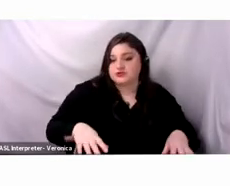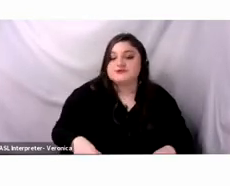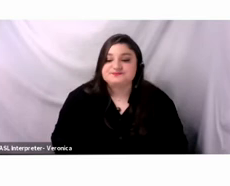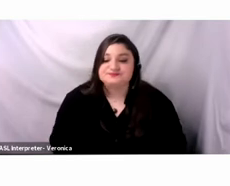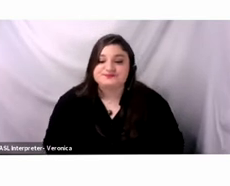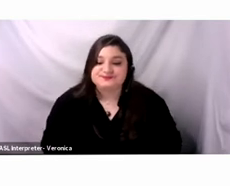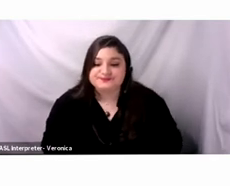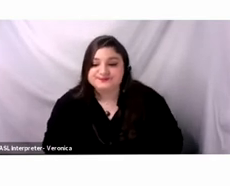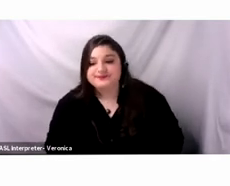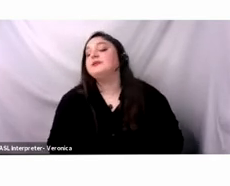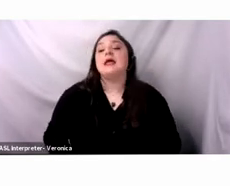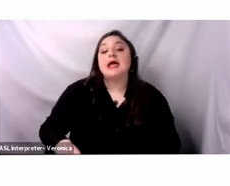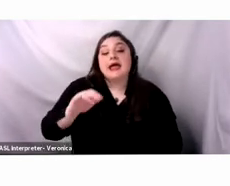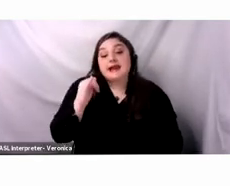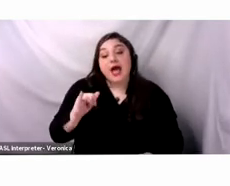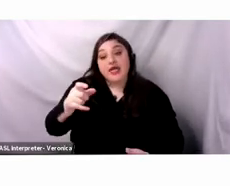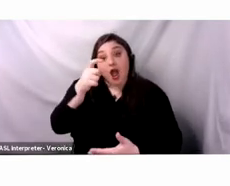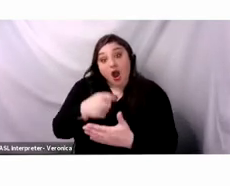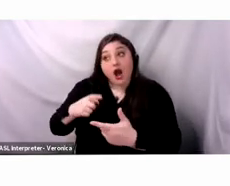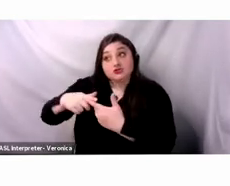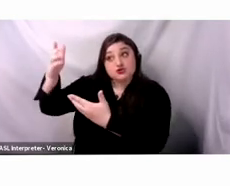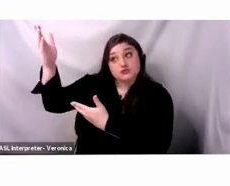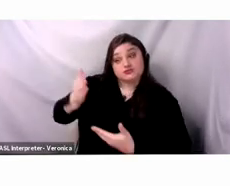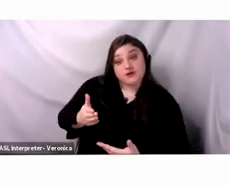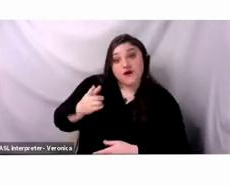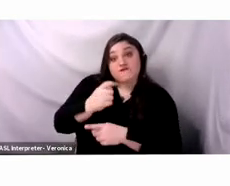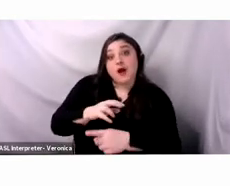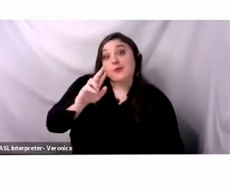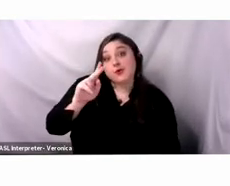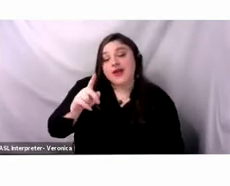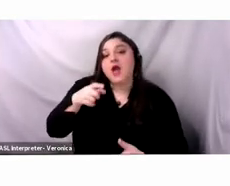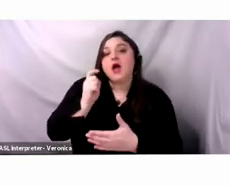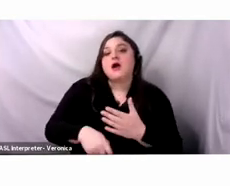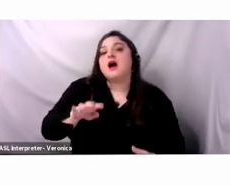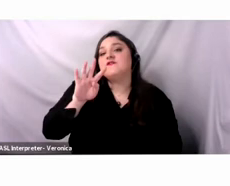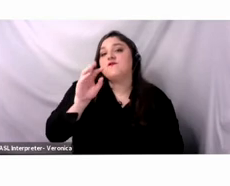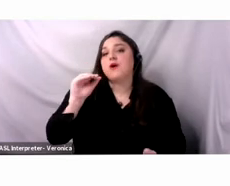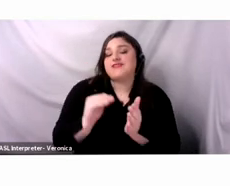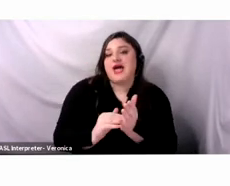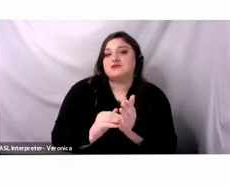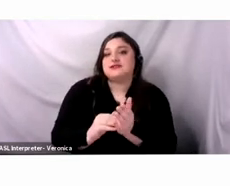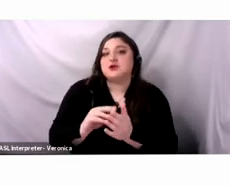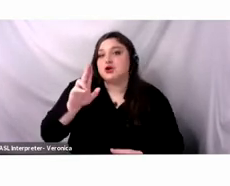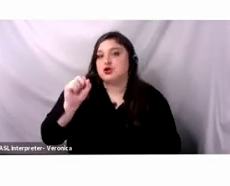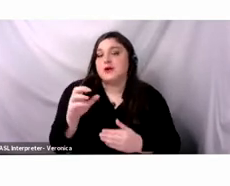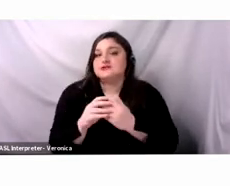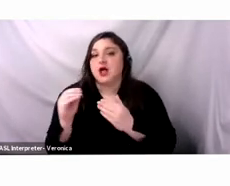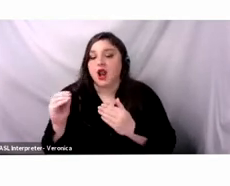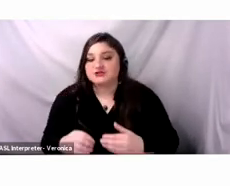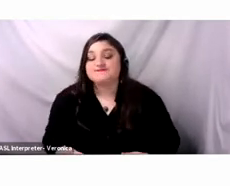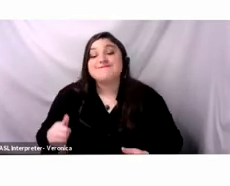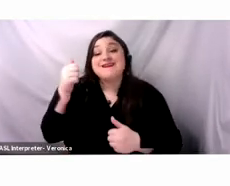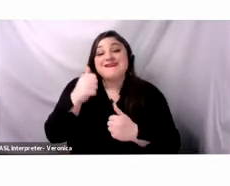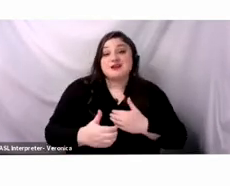of purchasing the container from a UK is around 40,000 USD. Even though the container is expensive,